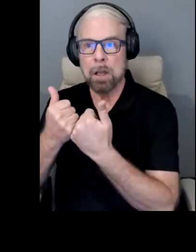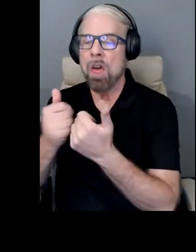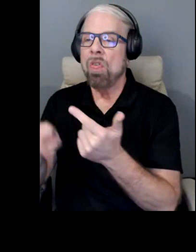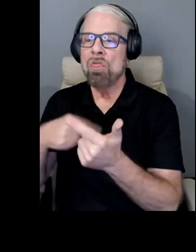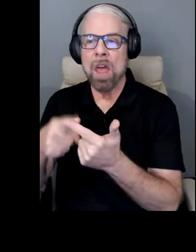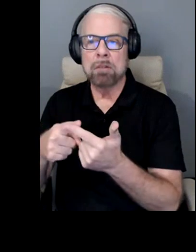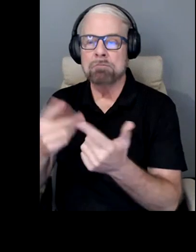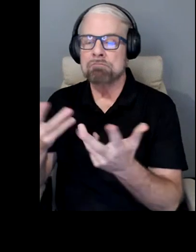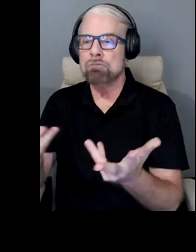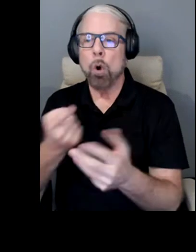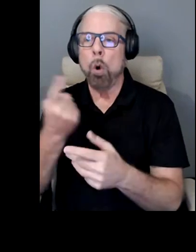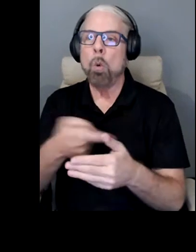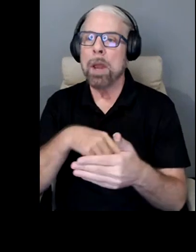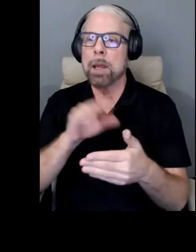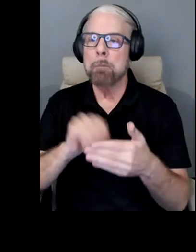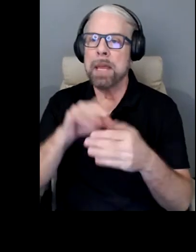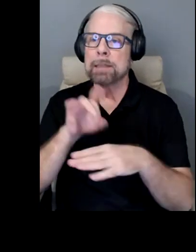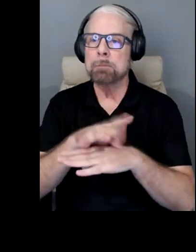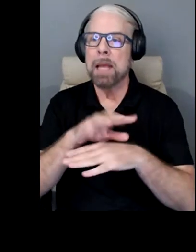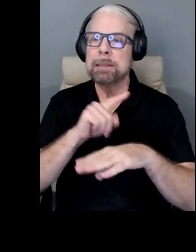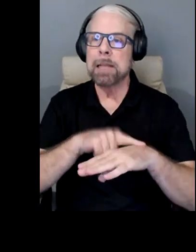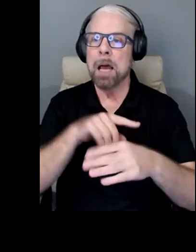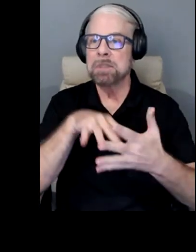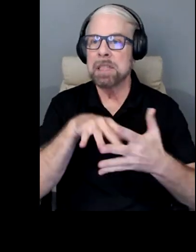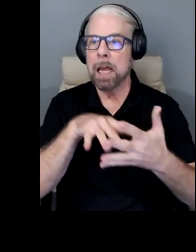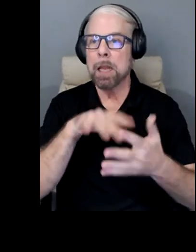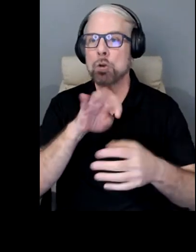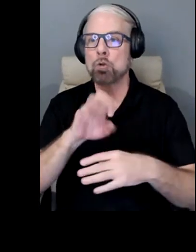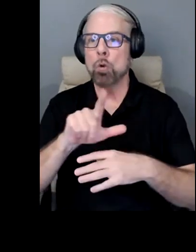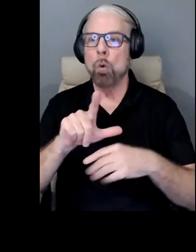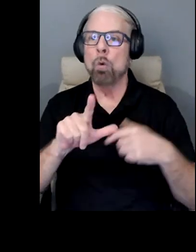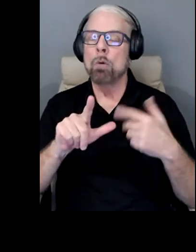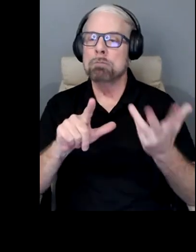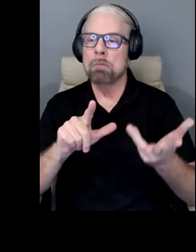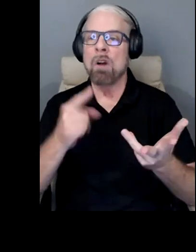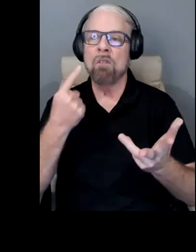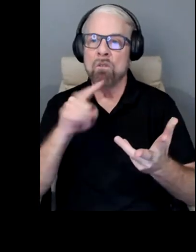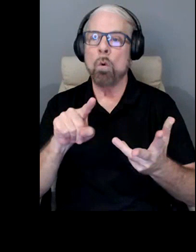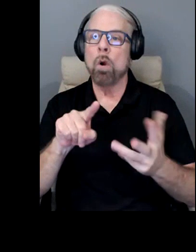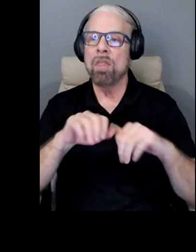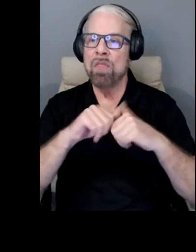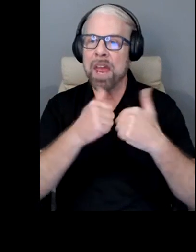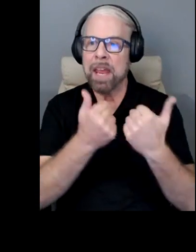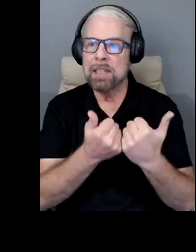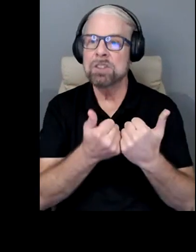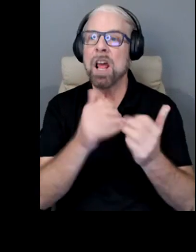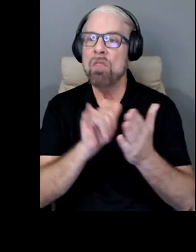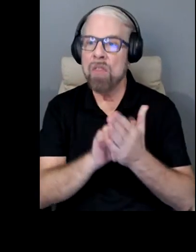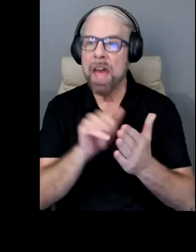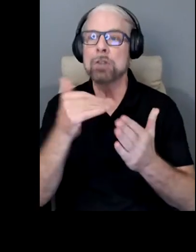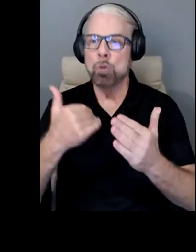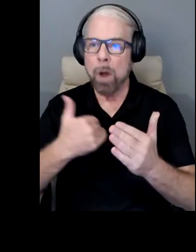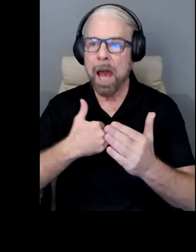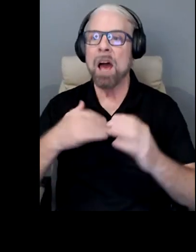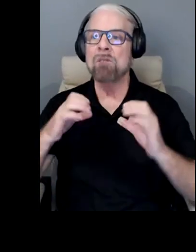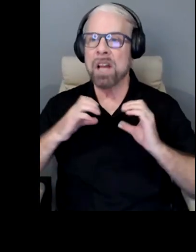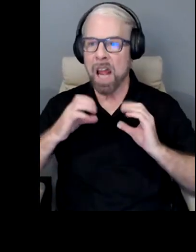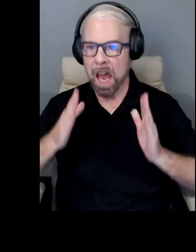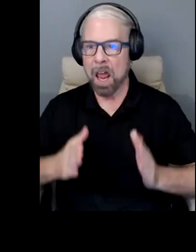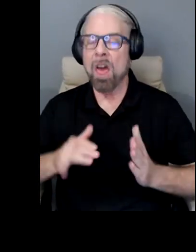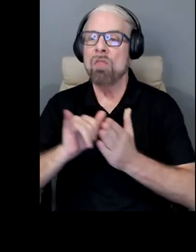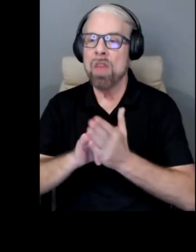only complete and submit the time study tool for the agency for which you do have clients and for which you